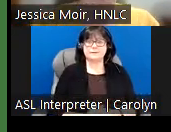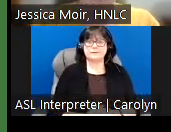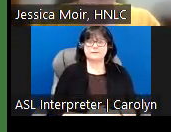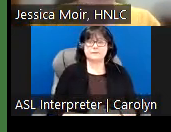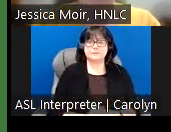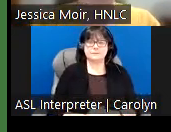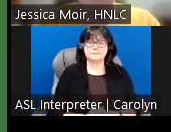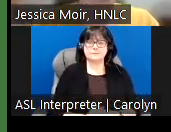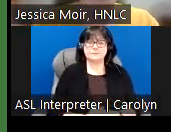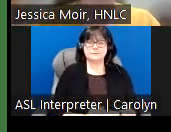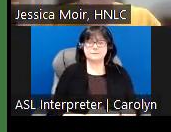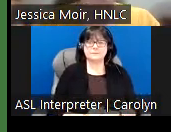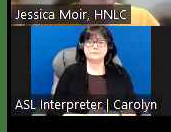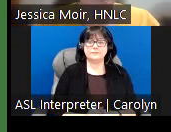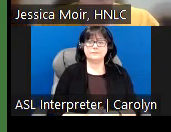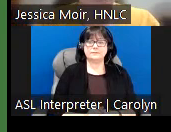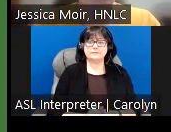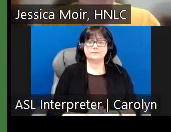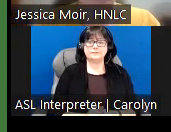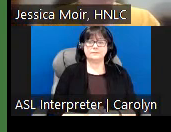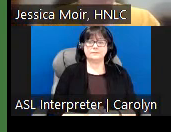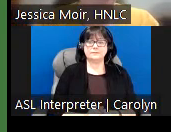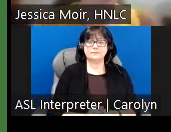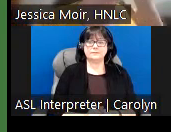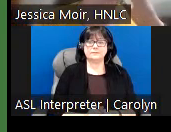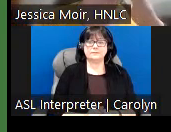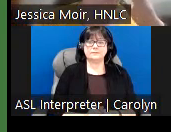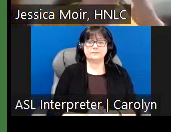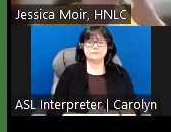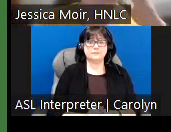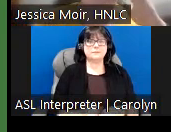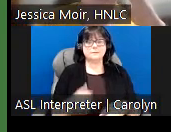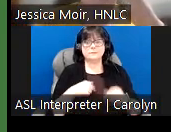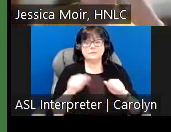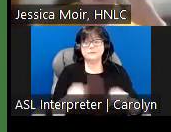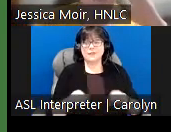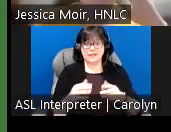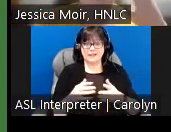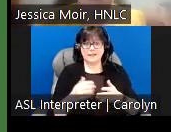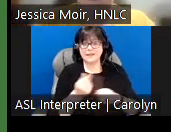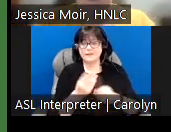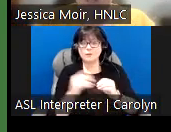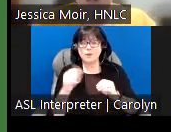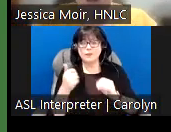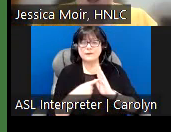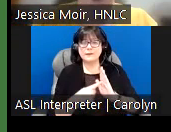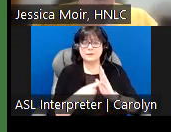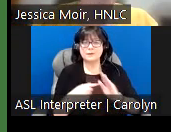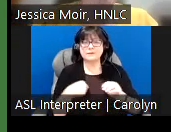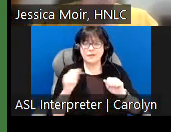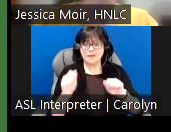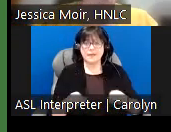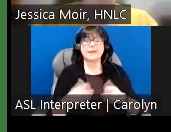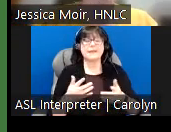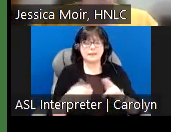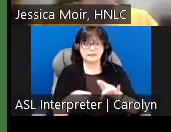So I had a few more examples, but I can kind of skip that part for time's sake. Go